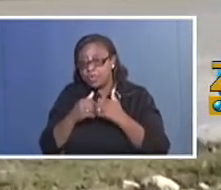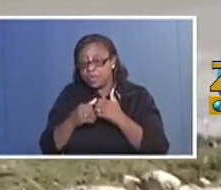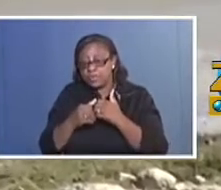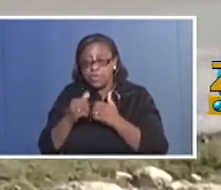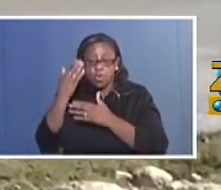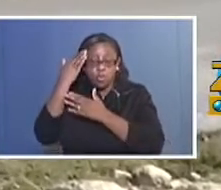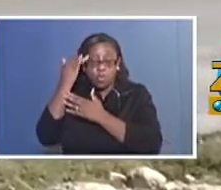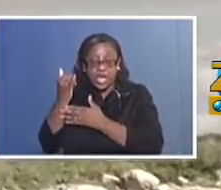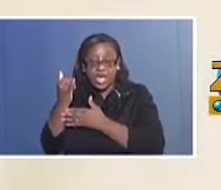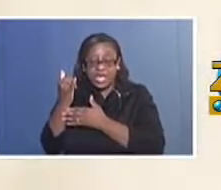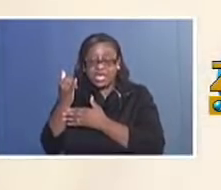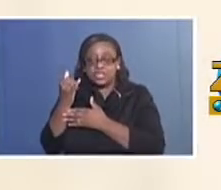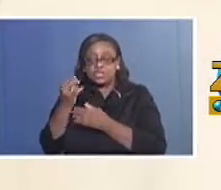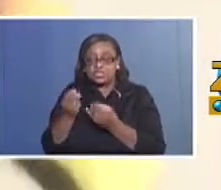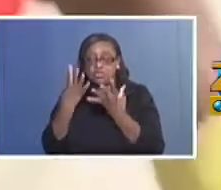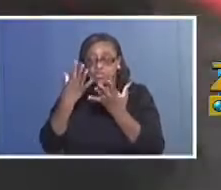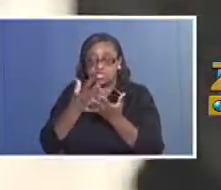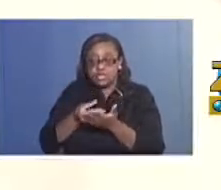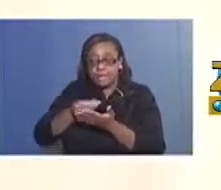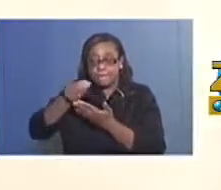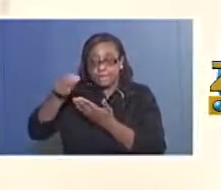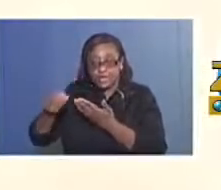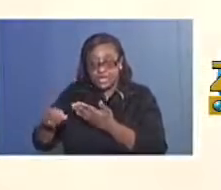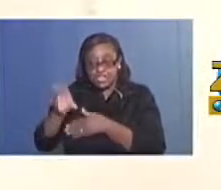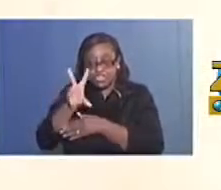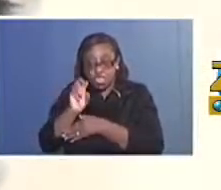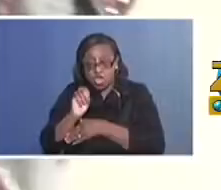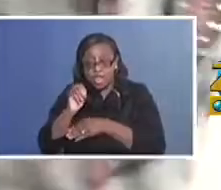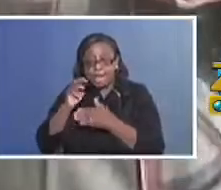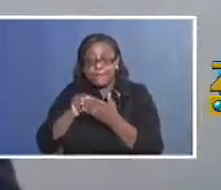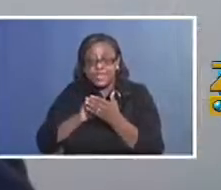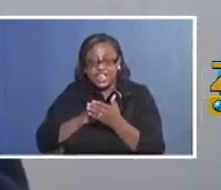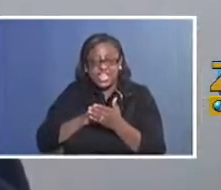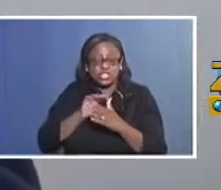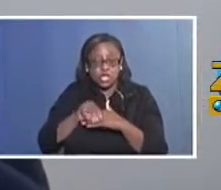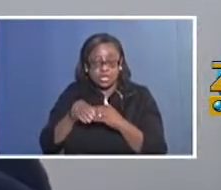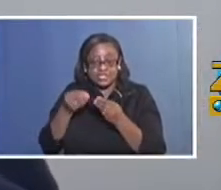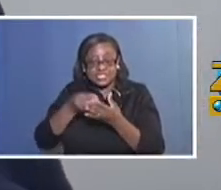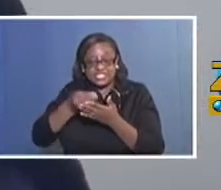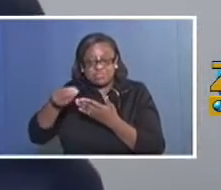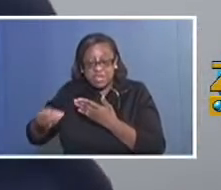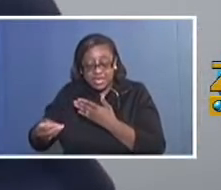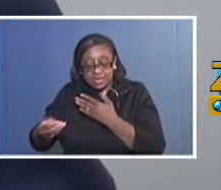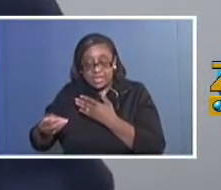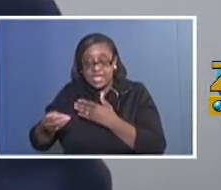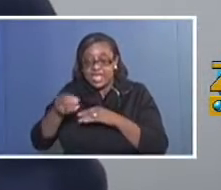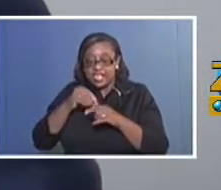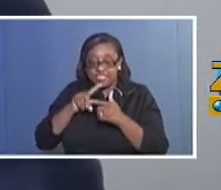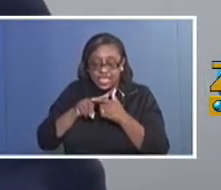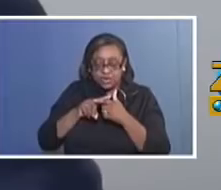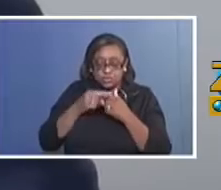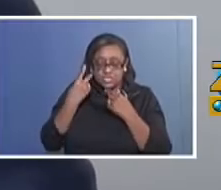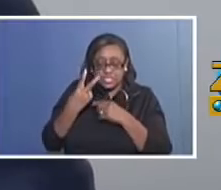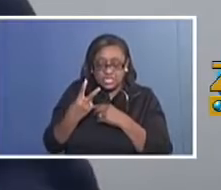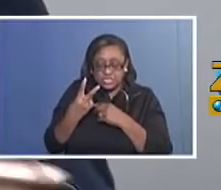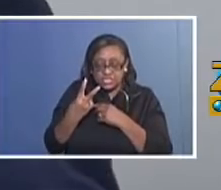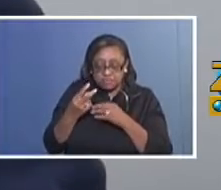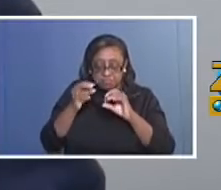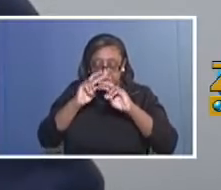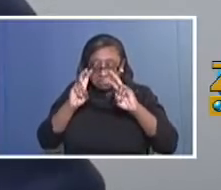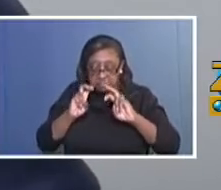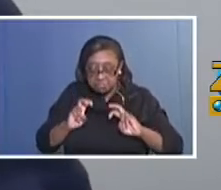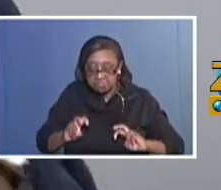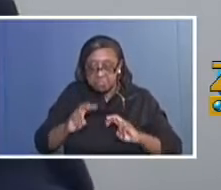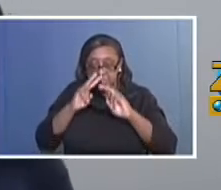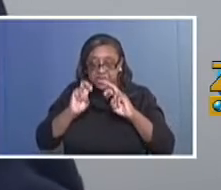DRA's operations of up to $30 million. We find that as we dig into one situation, we find another, and